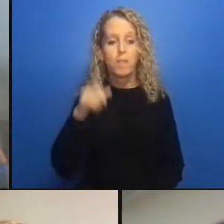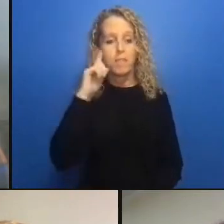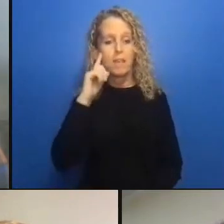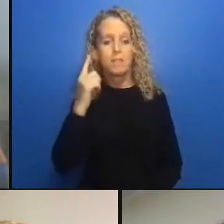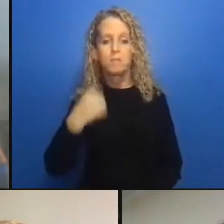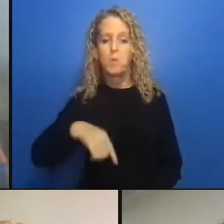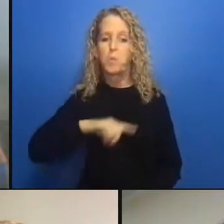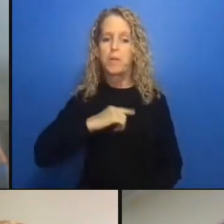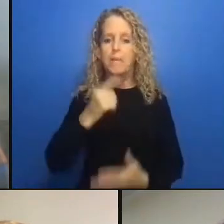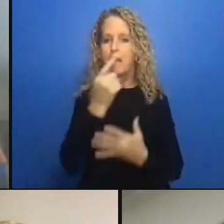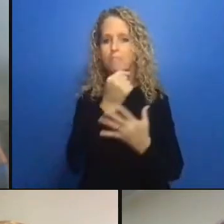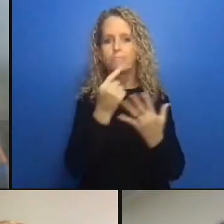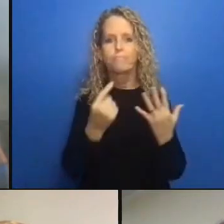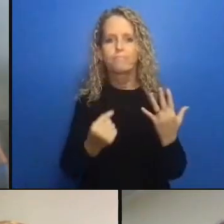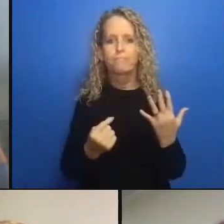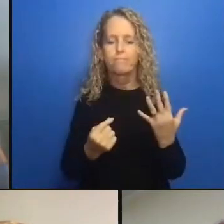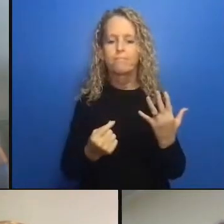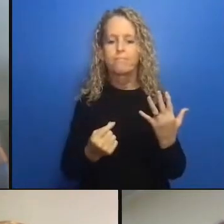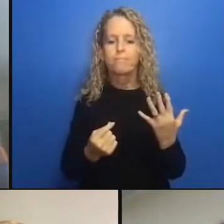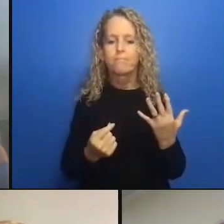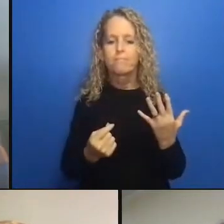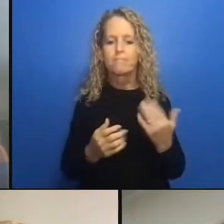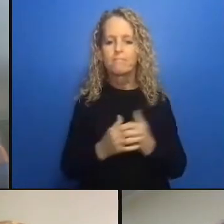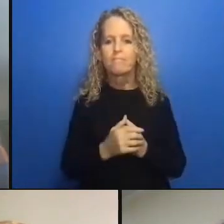space to advance these recommendations.